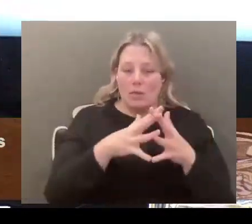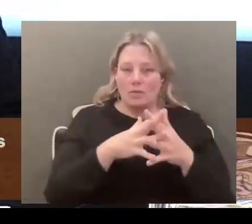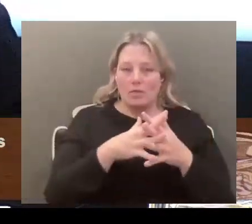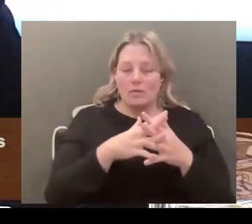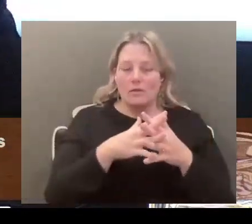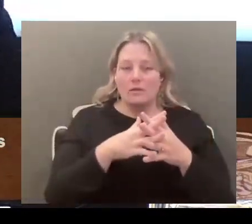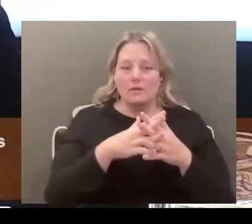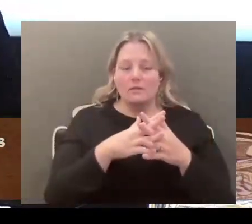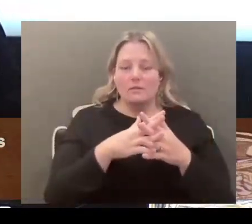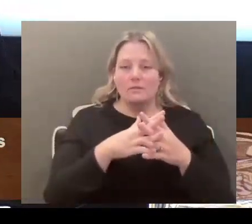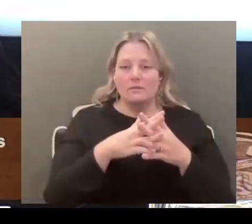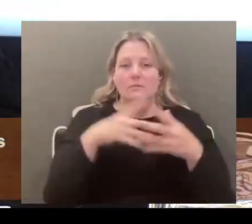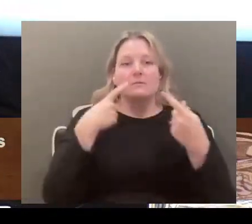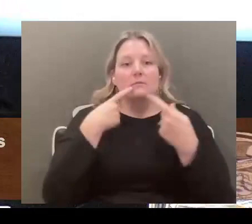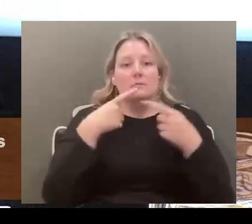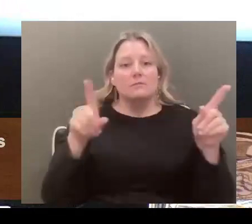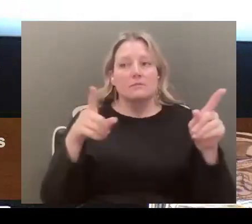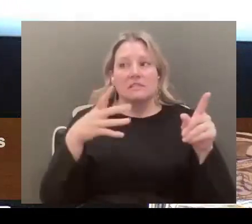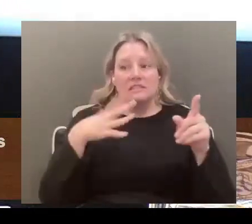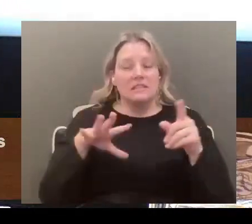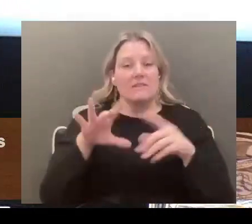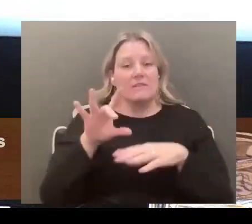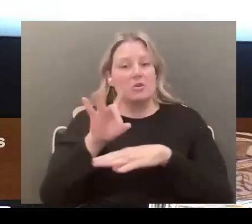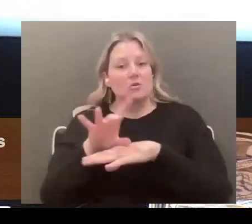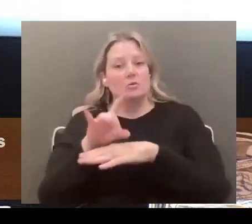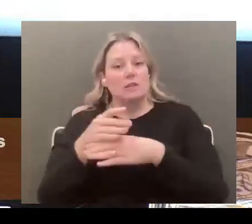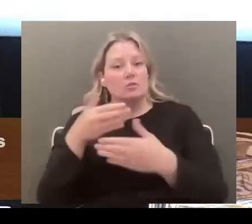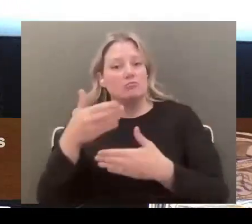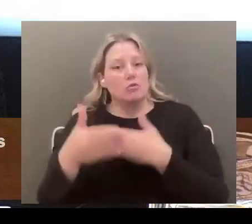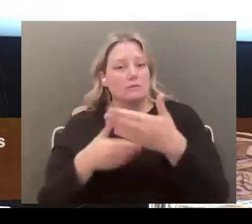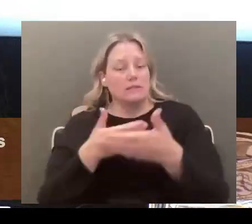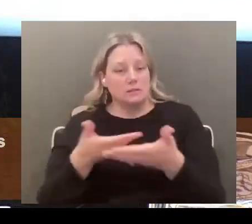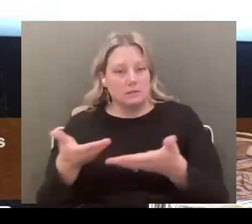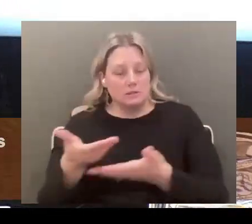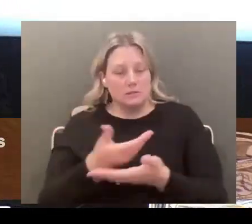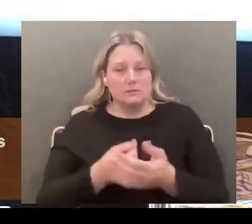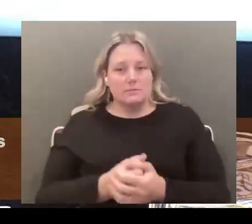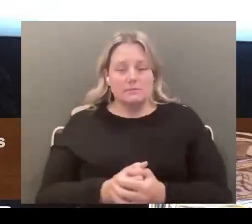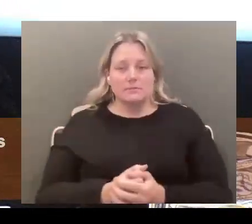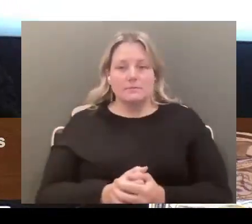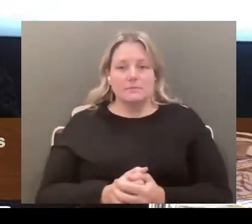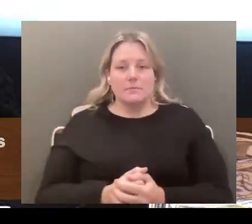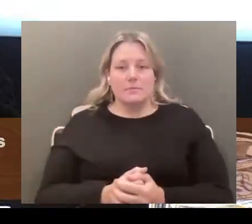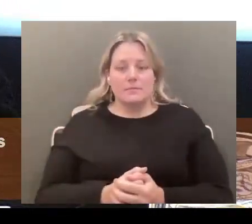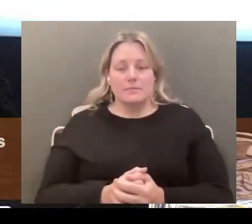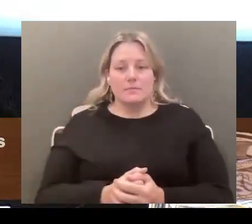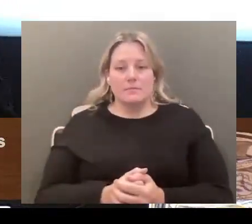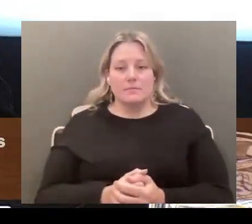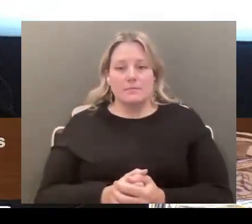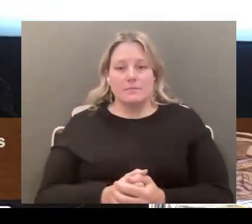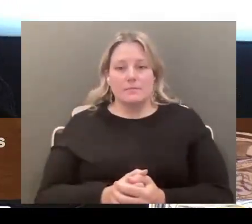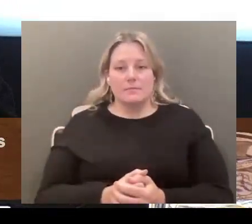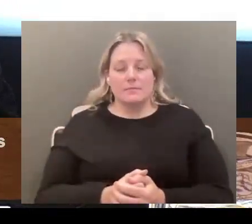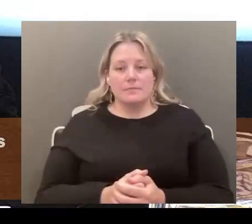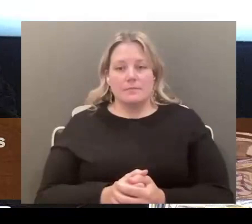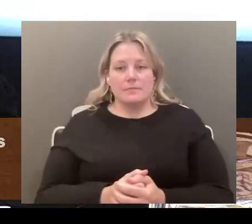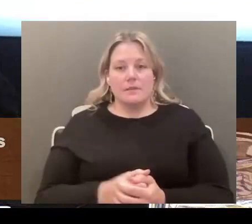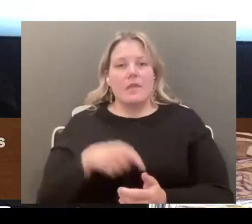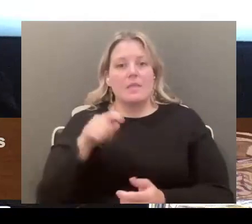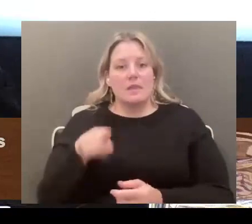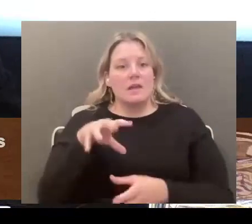they had a consultation process. That consultation process heard from many